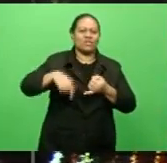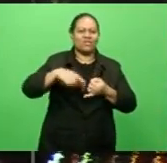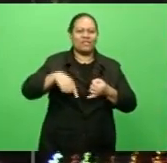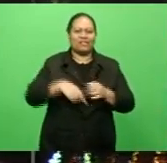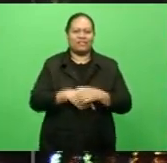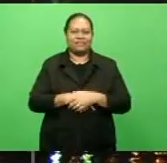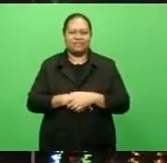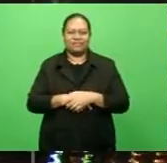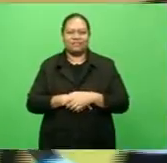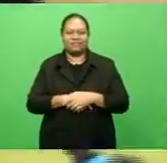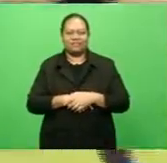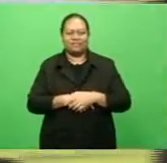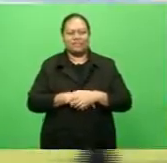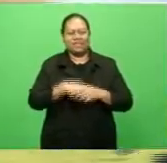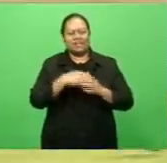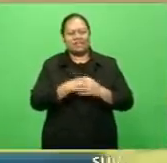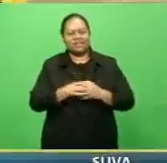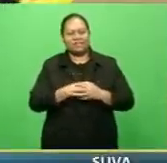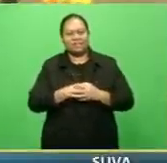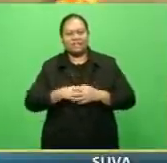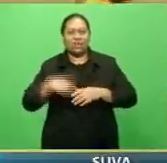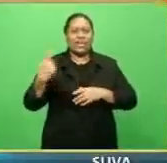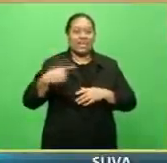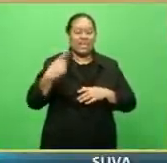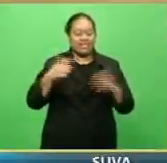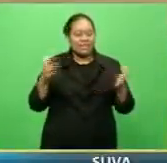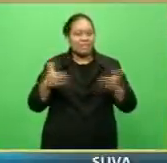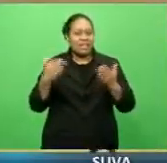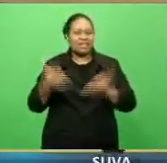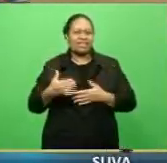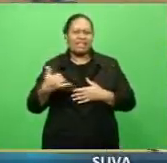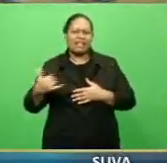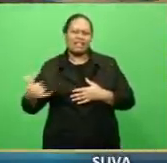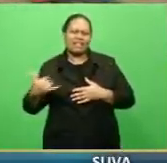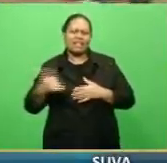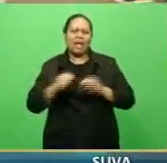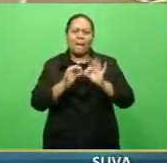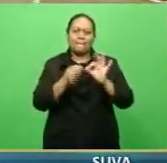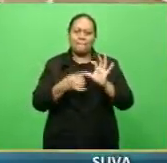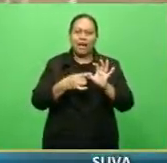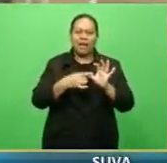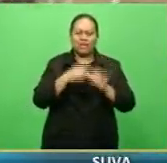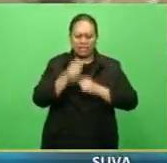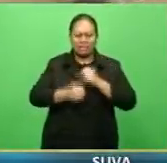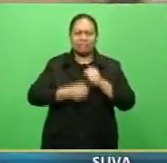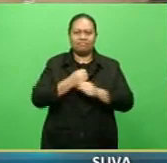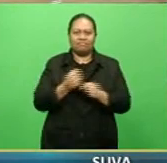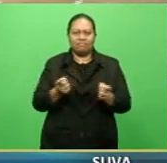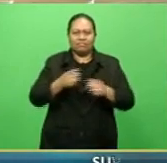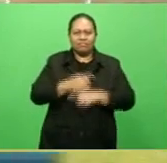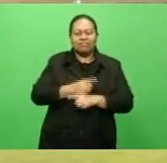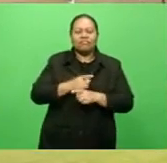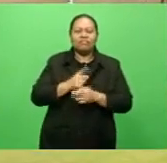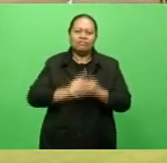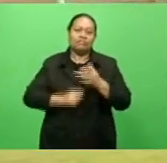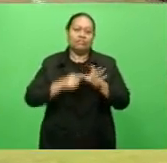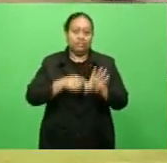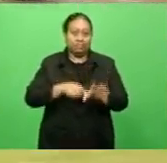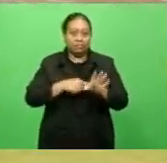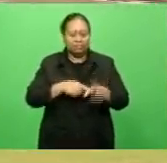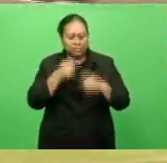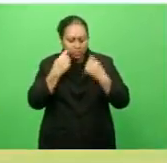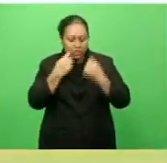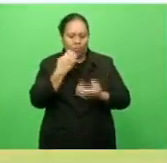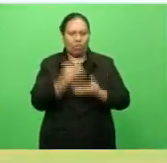story. The flank. 11 players may have left Mba during the mid-season transfer window, but the younger players are now proving